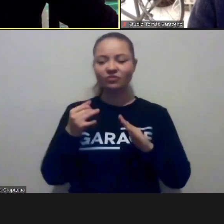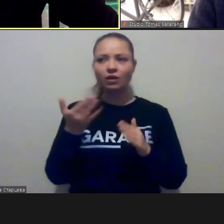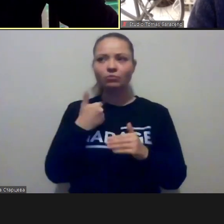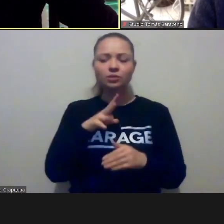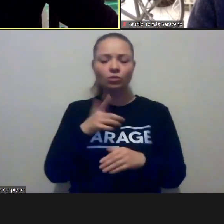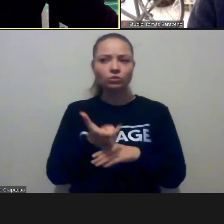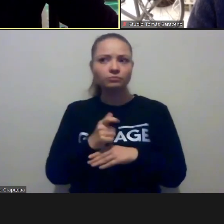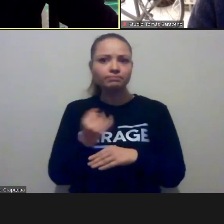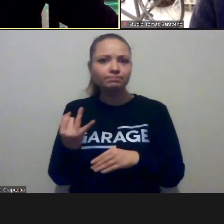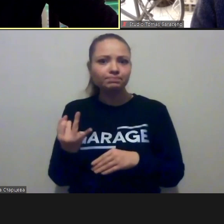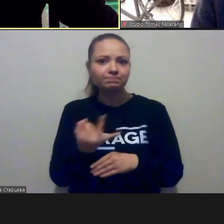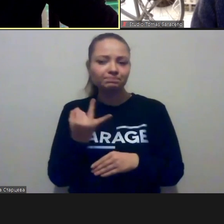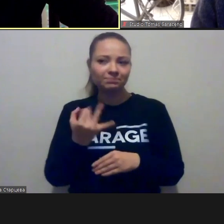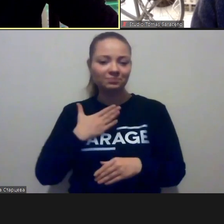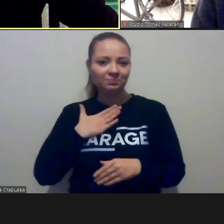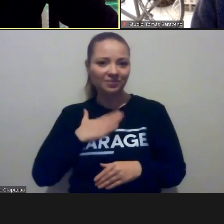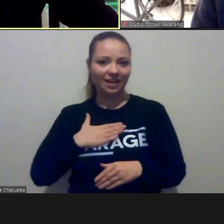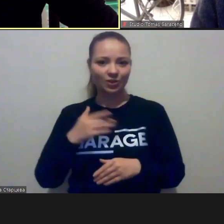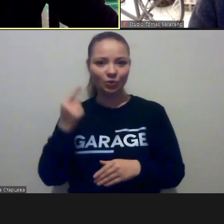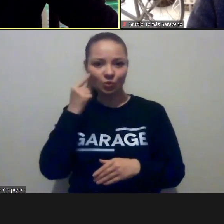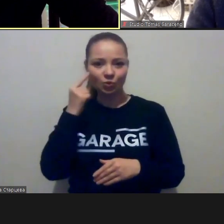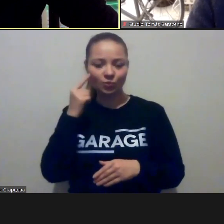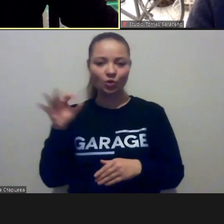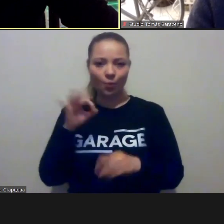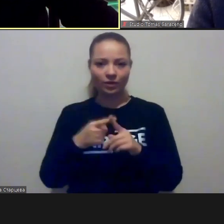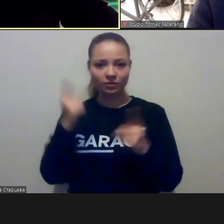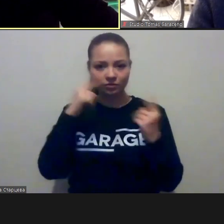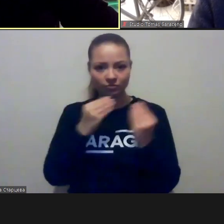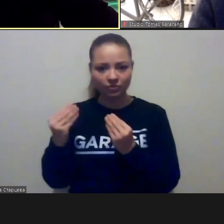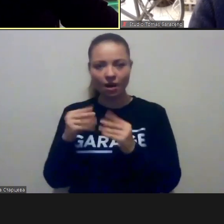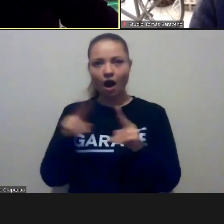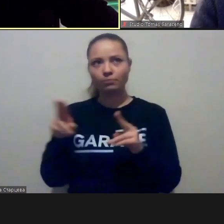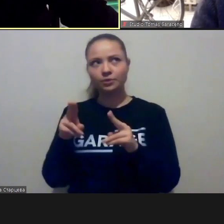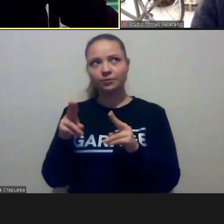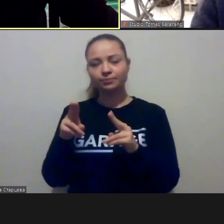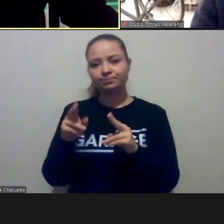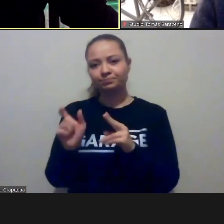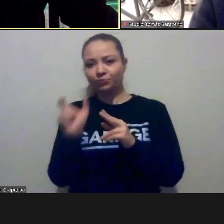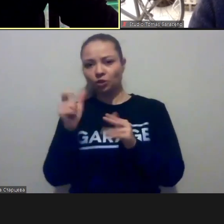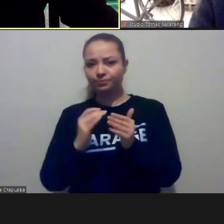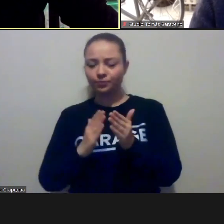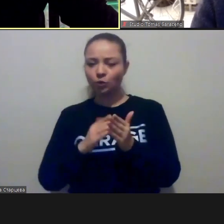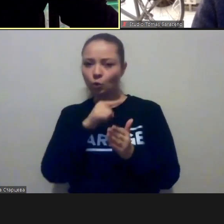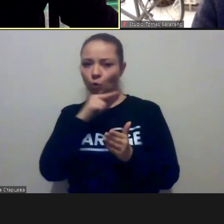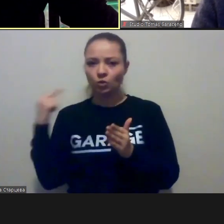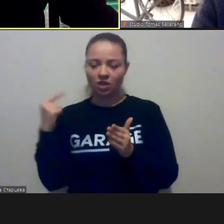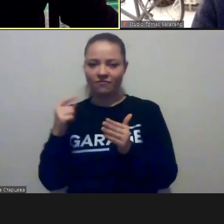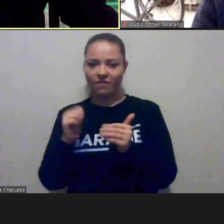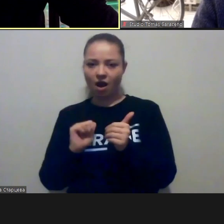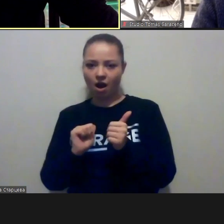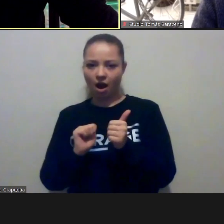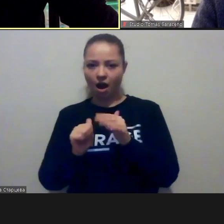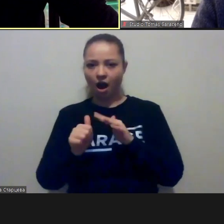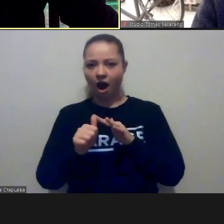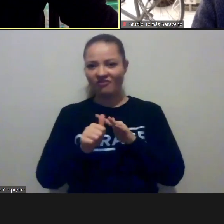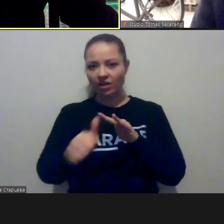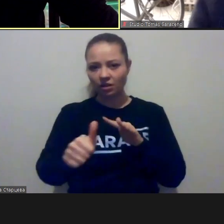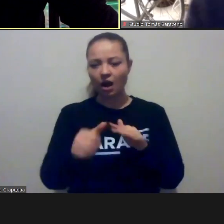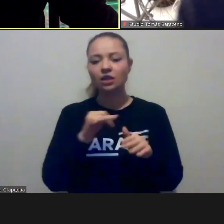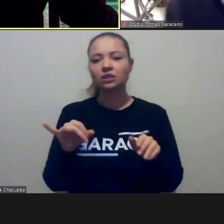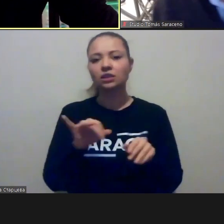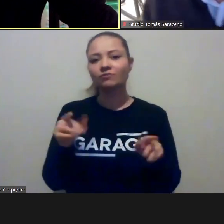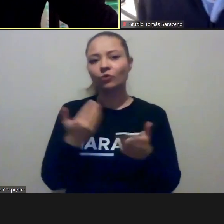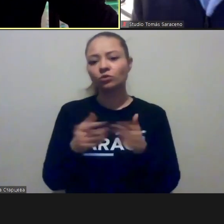but a very interesting and positive challenge. And it was interesting for us to think about this work in the context of the